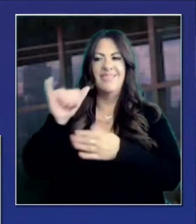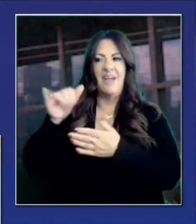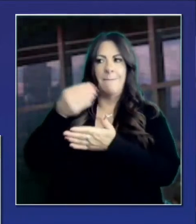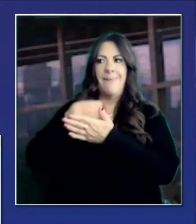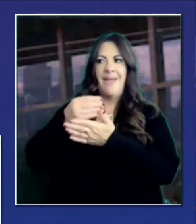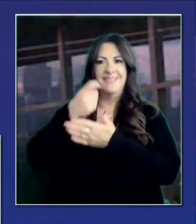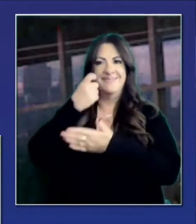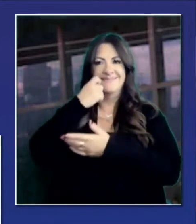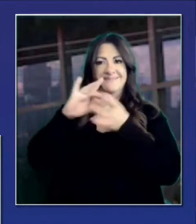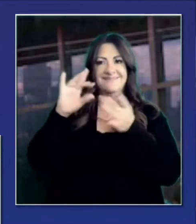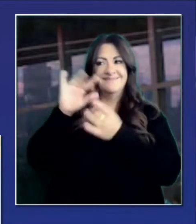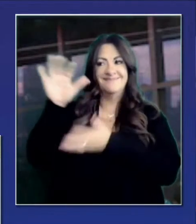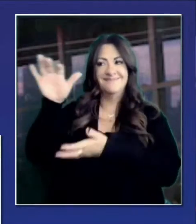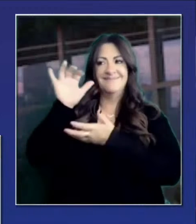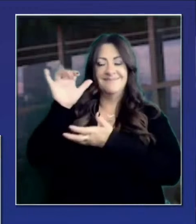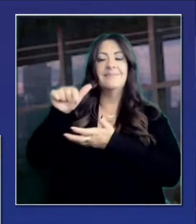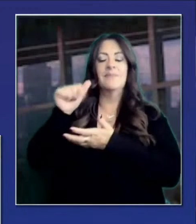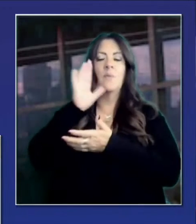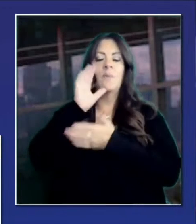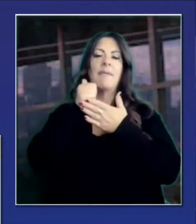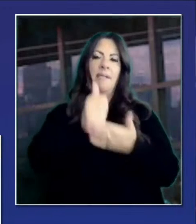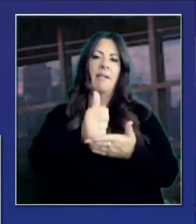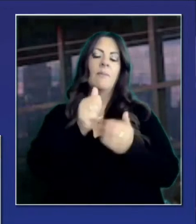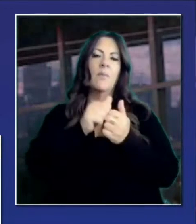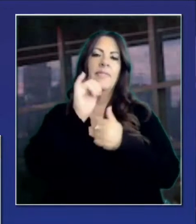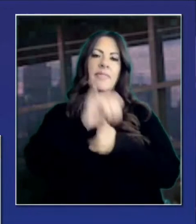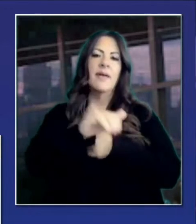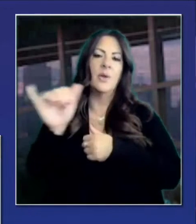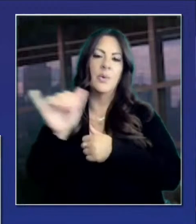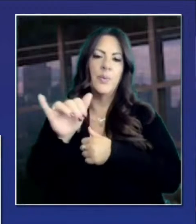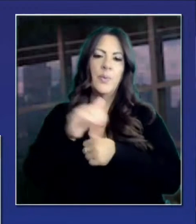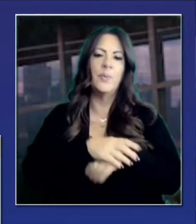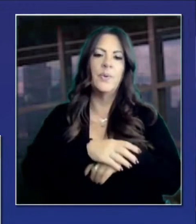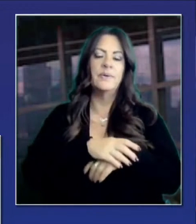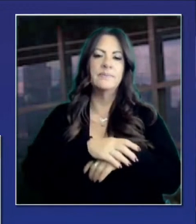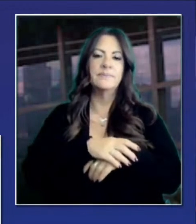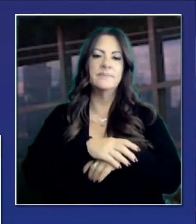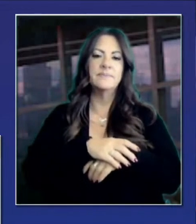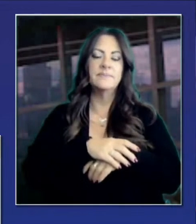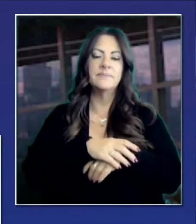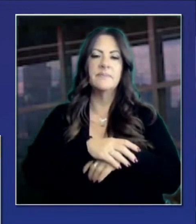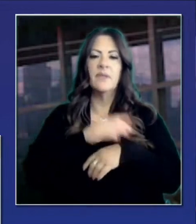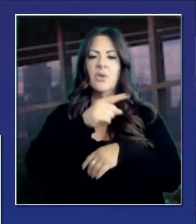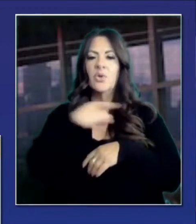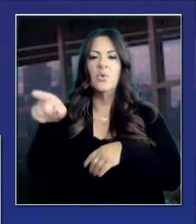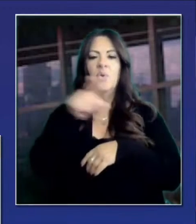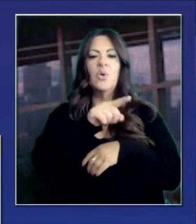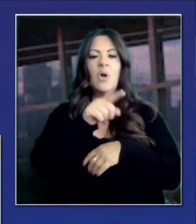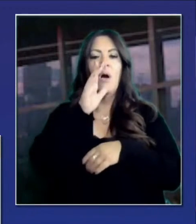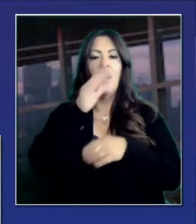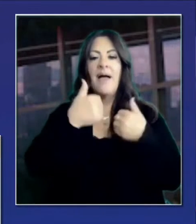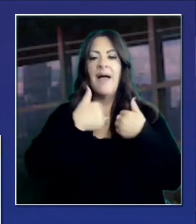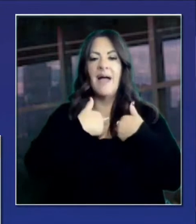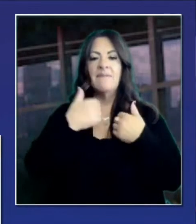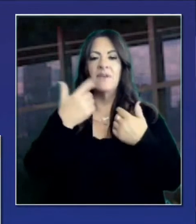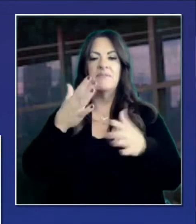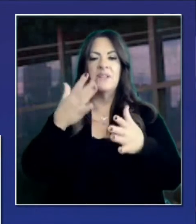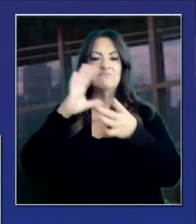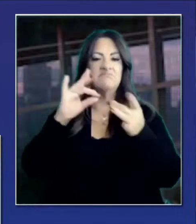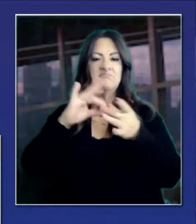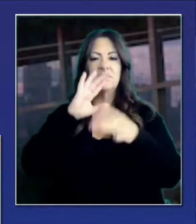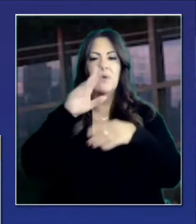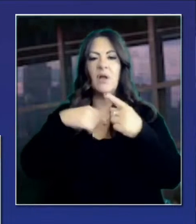that respect, in that regard as well. And so credit history, debt collection, notification rights, all those things we've stipulated as